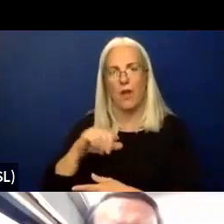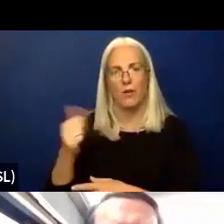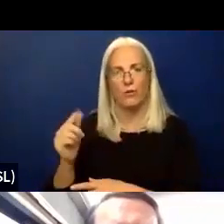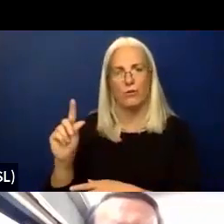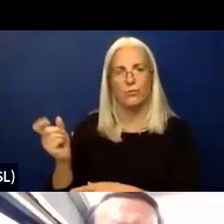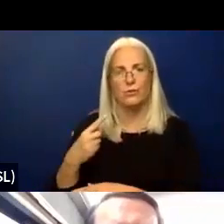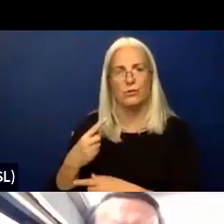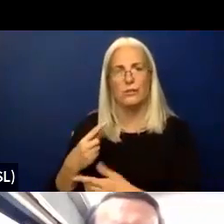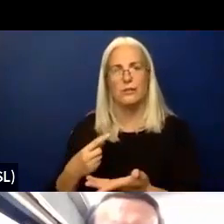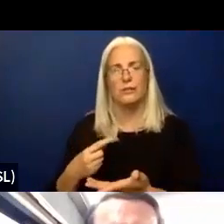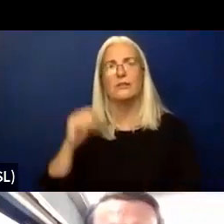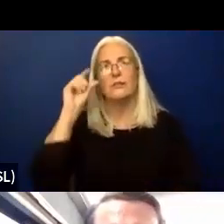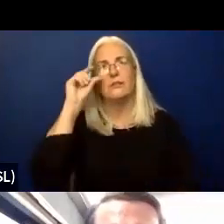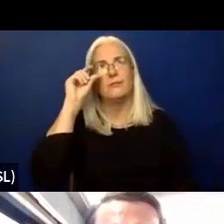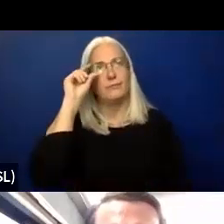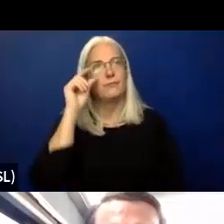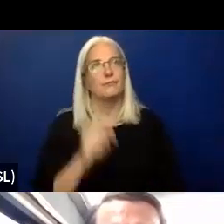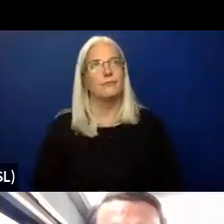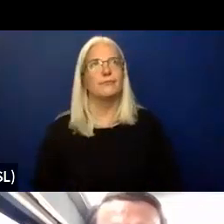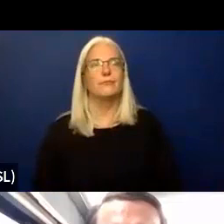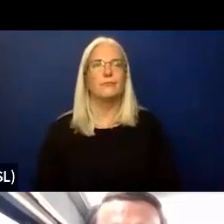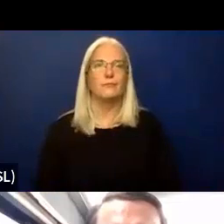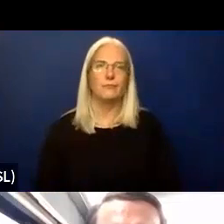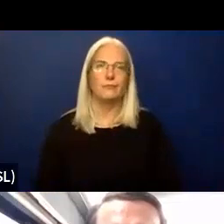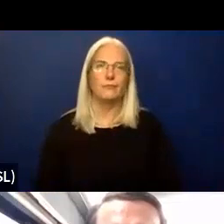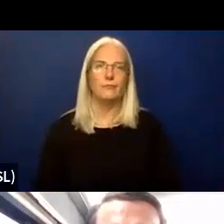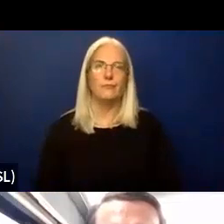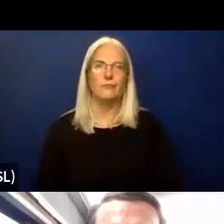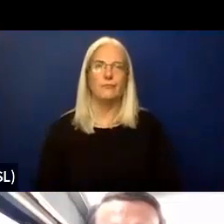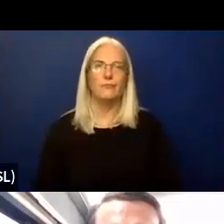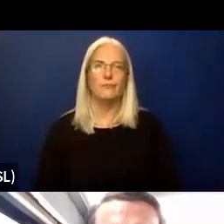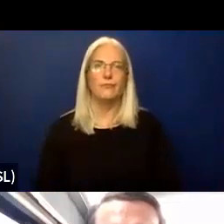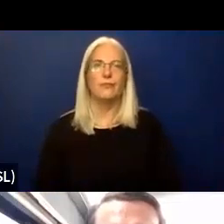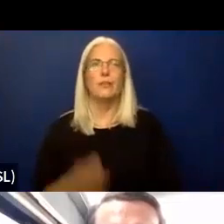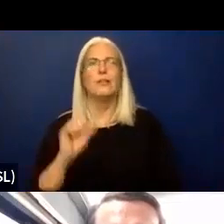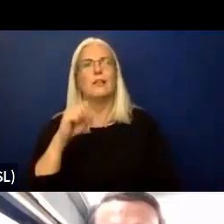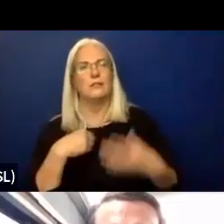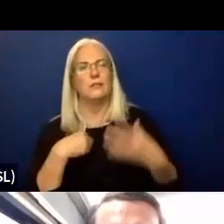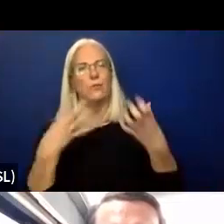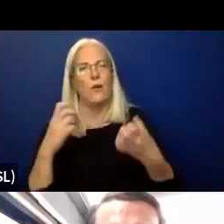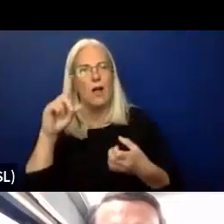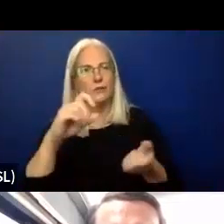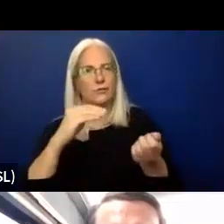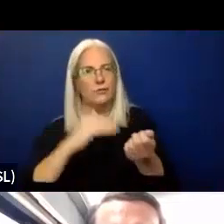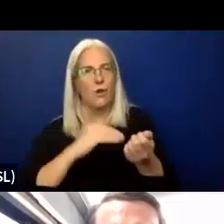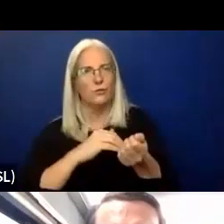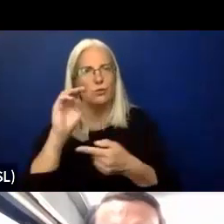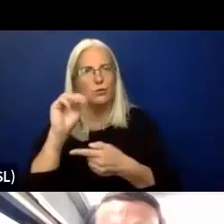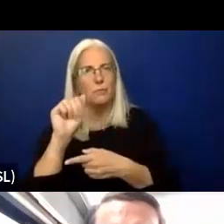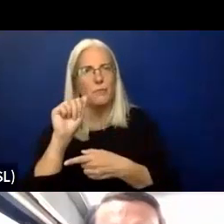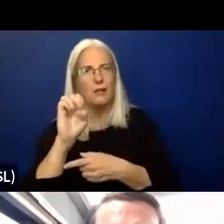Yeah, it was my questions for Dr. Mace is kind of a follow-up to the question about the skilled nursing.